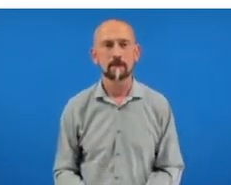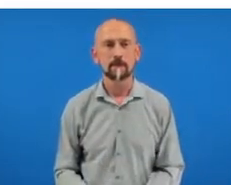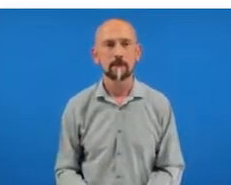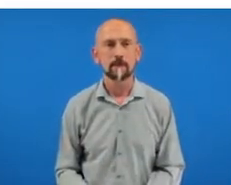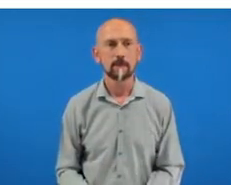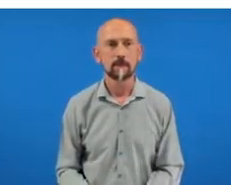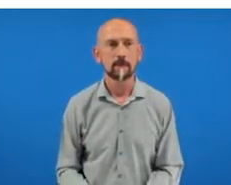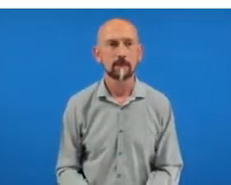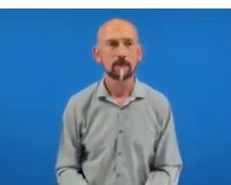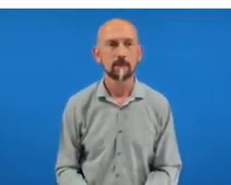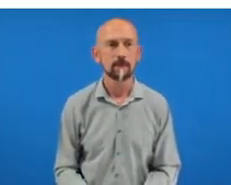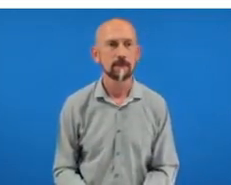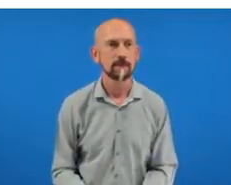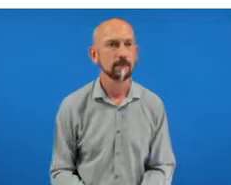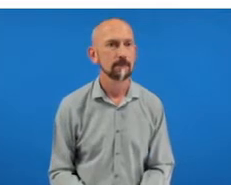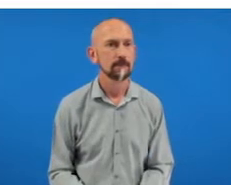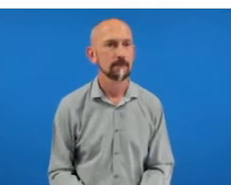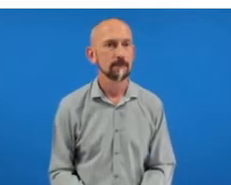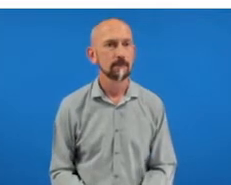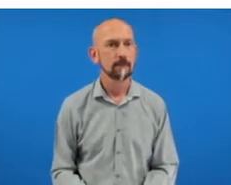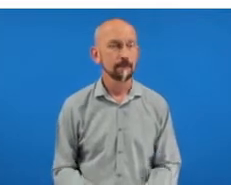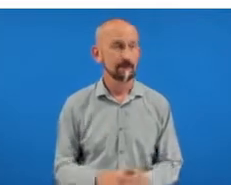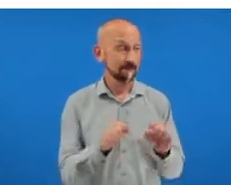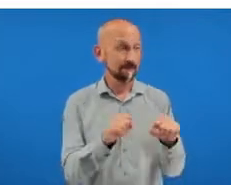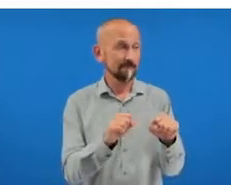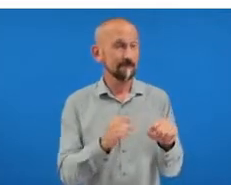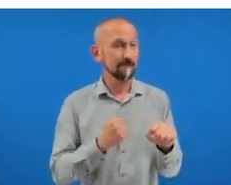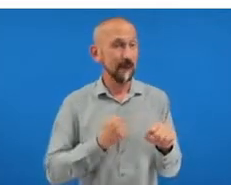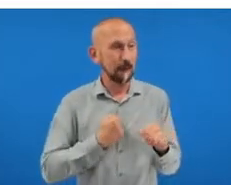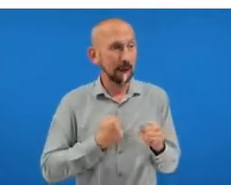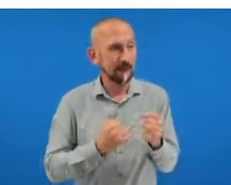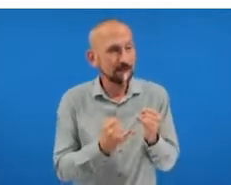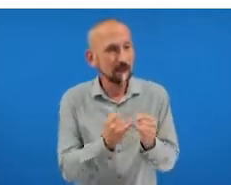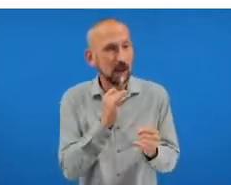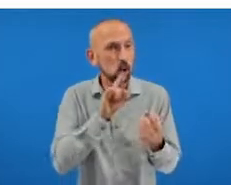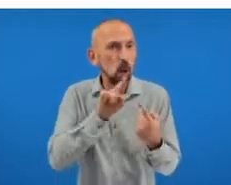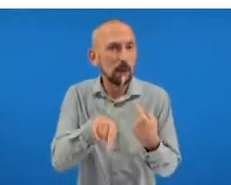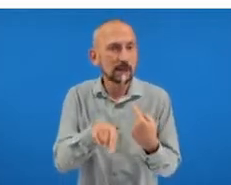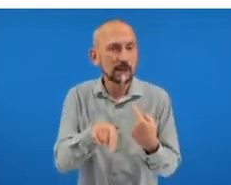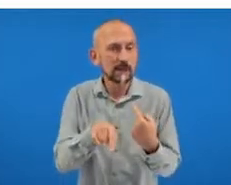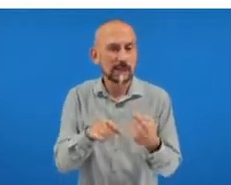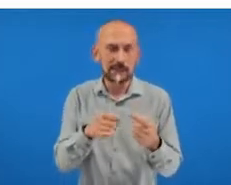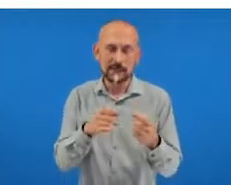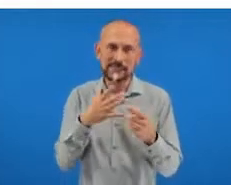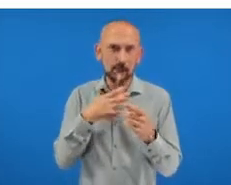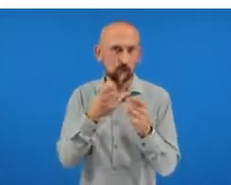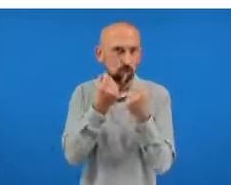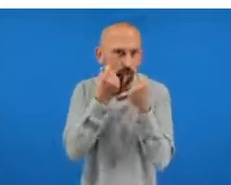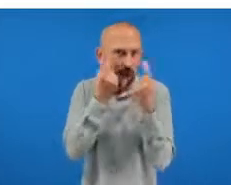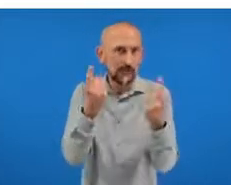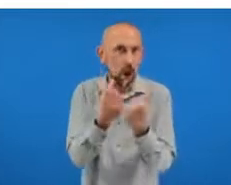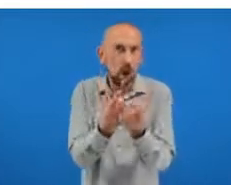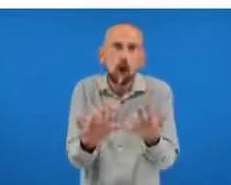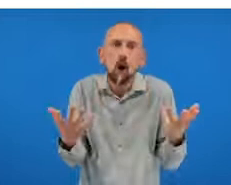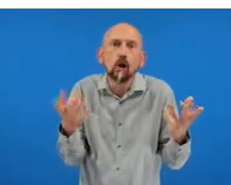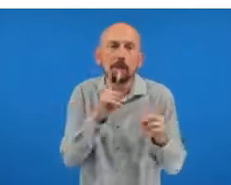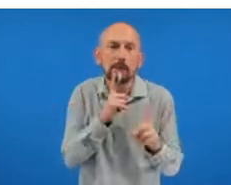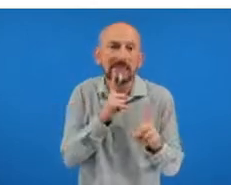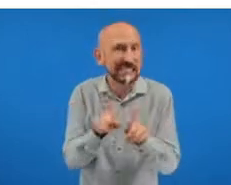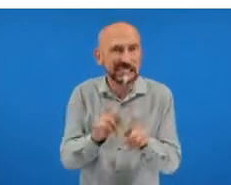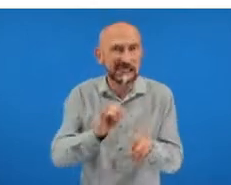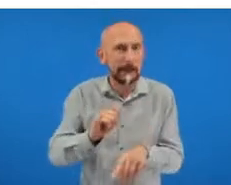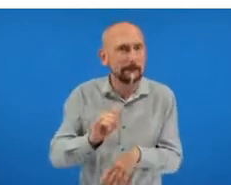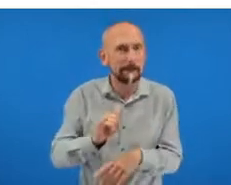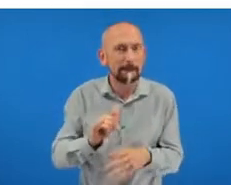Yeah, and I suppose my final comment on it is to recognise that lots of people have this. So it won't be just you. Is